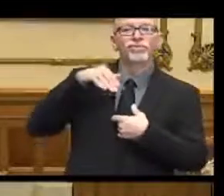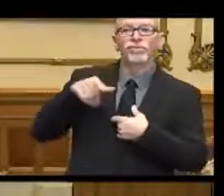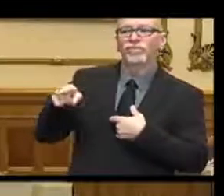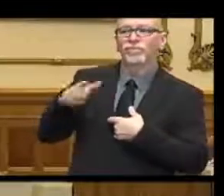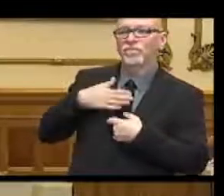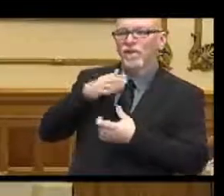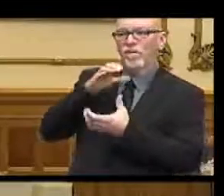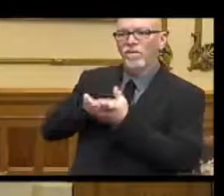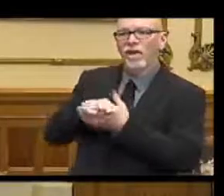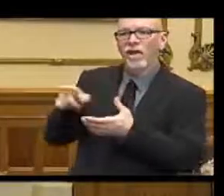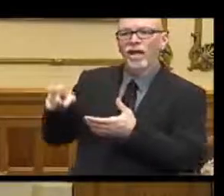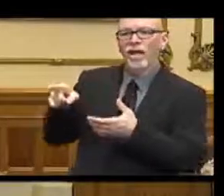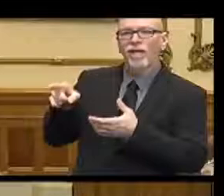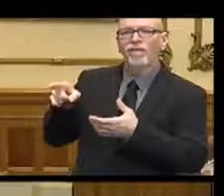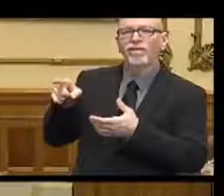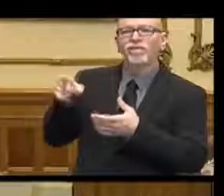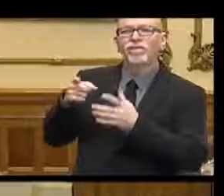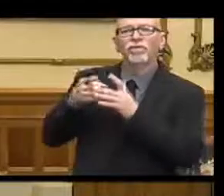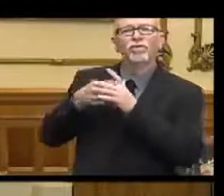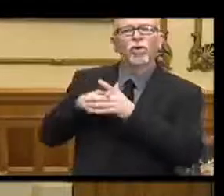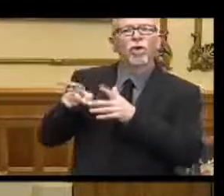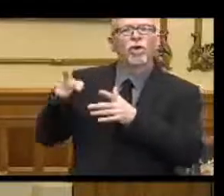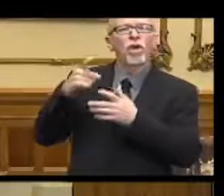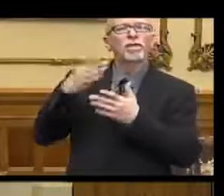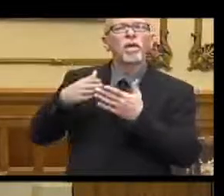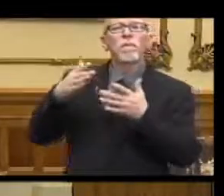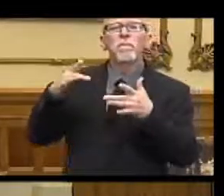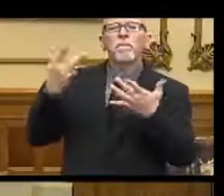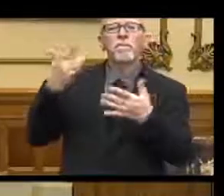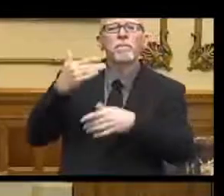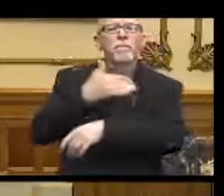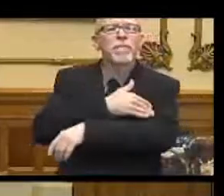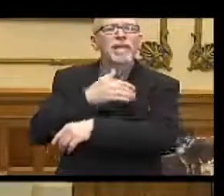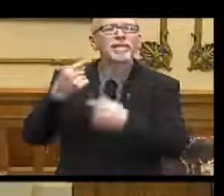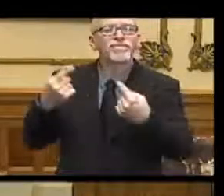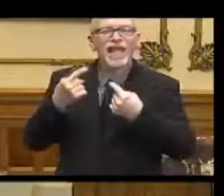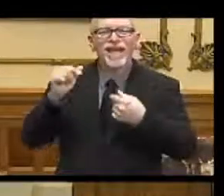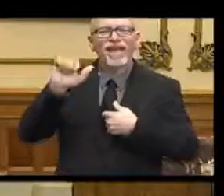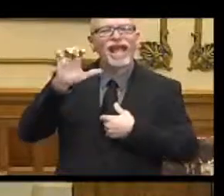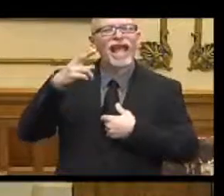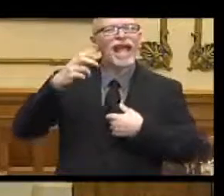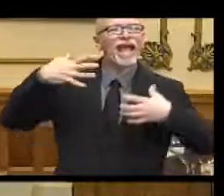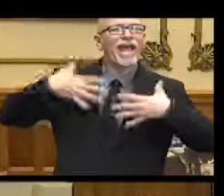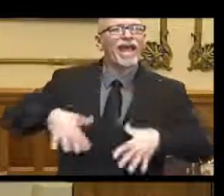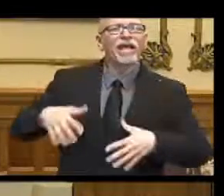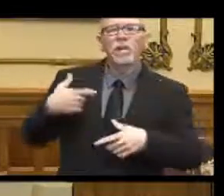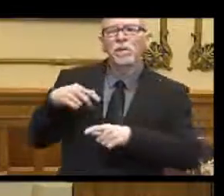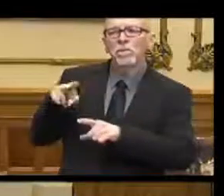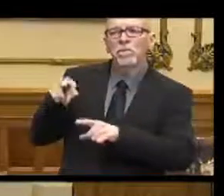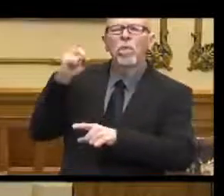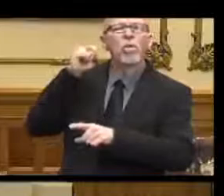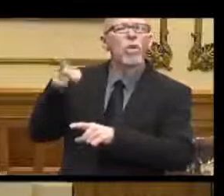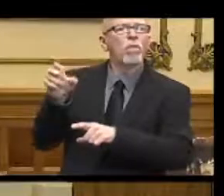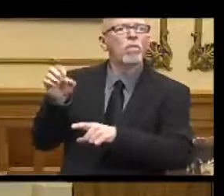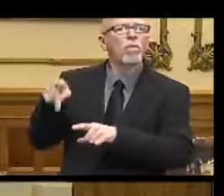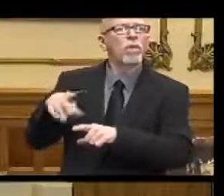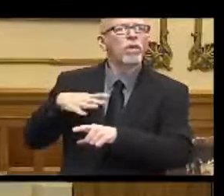Indira. She was having some mild muscle aches and pains for a few days, and I thought she was going to be okay. And then